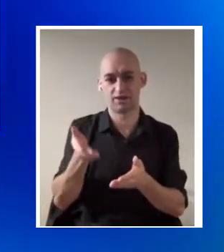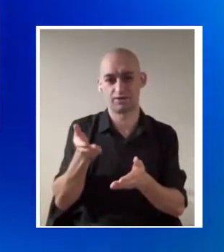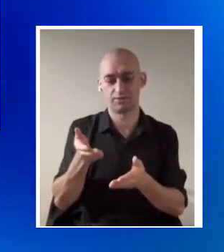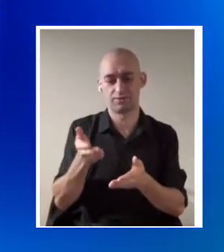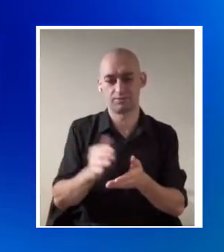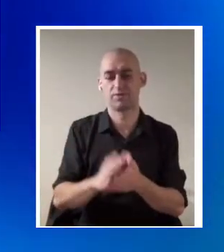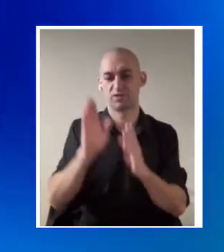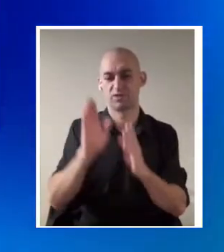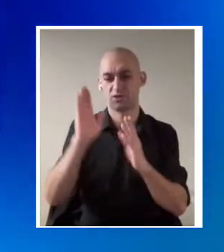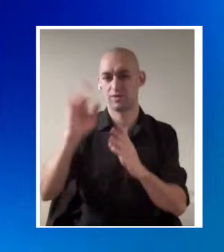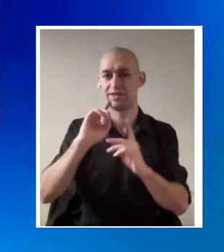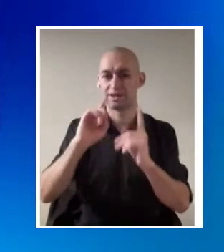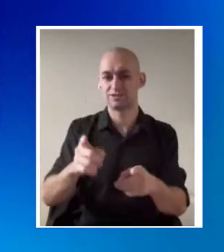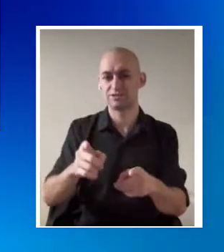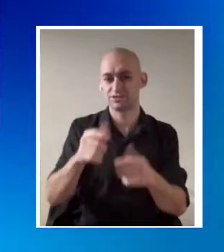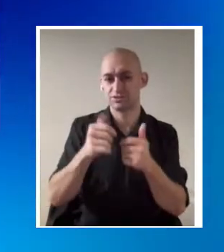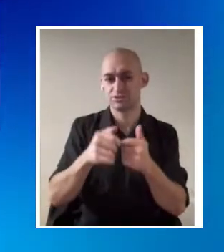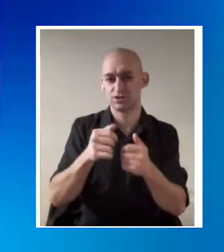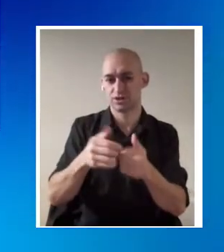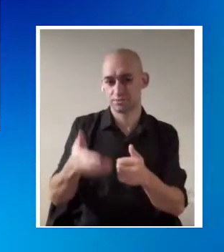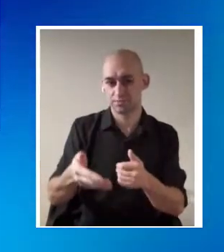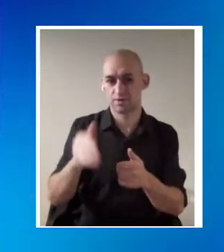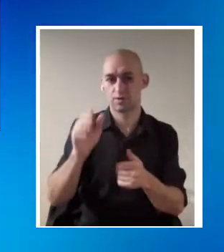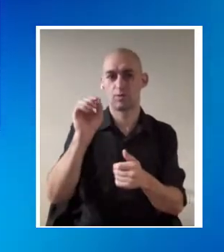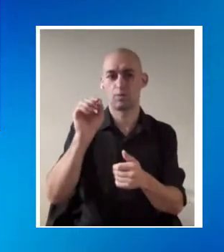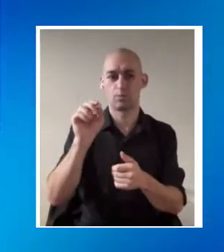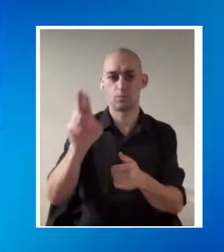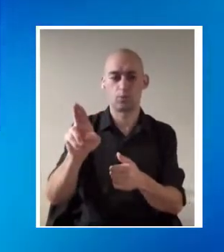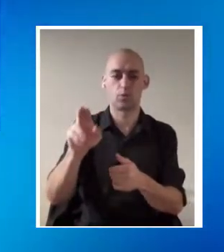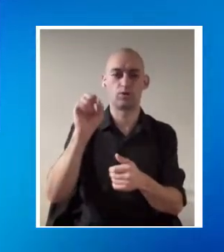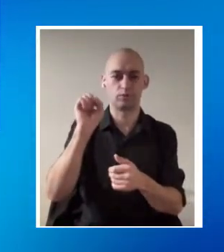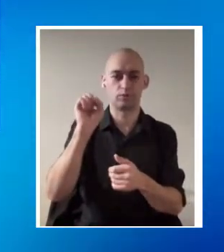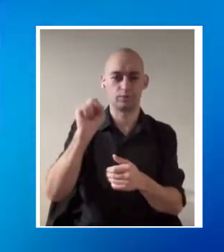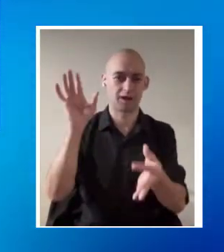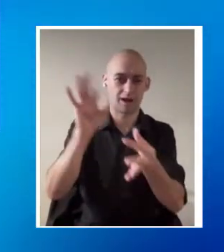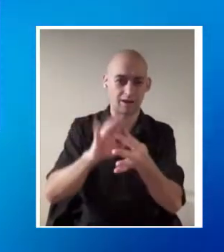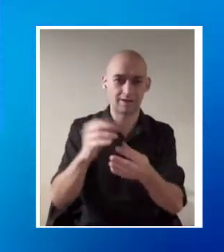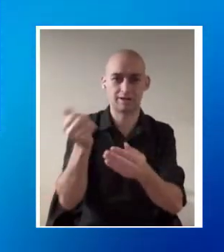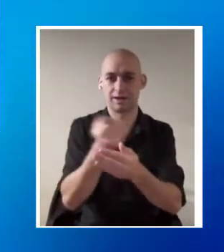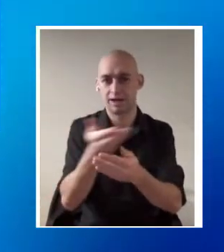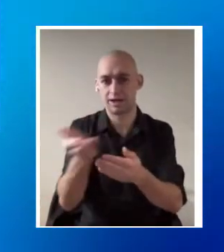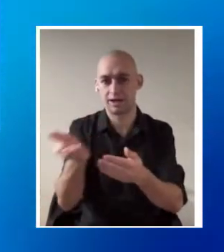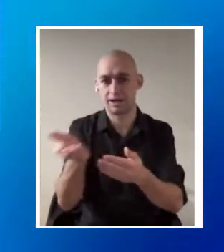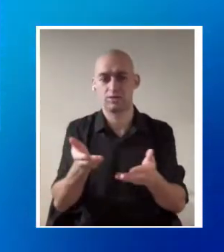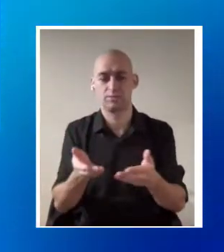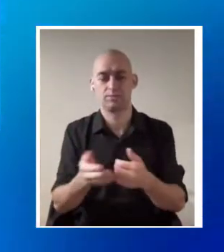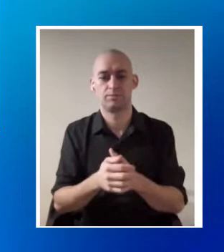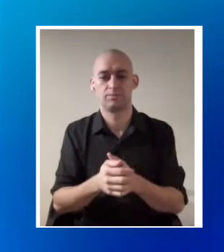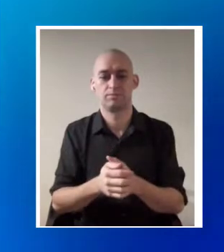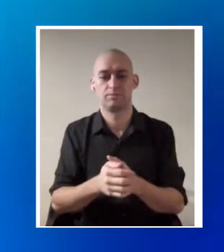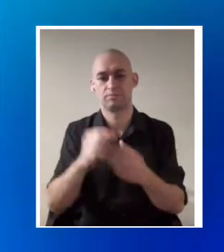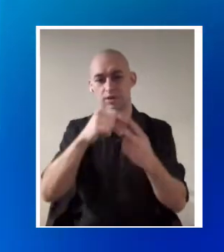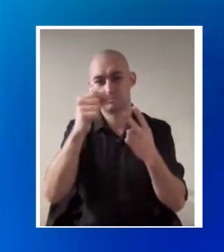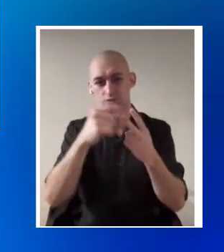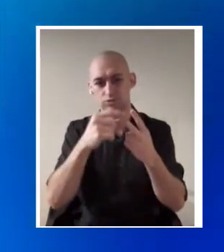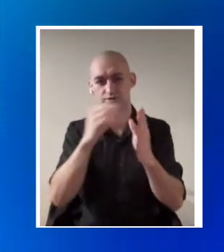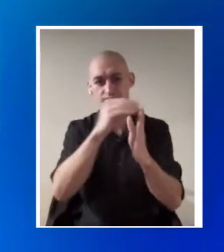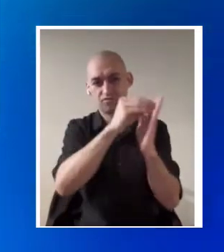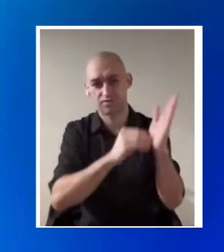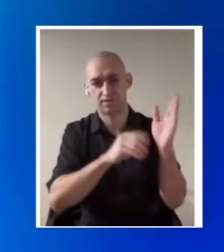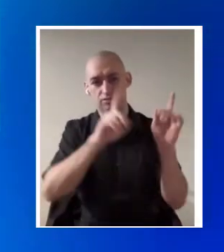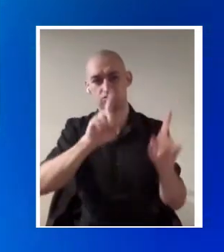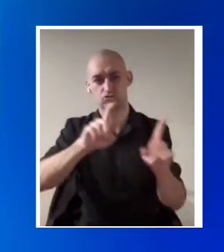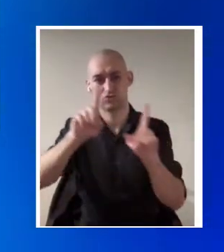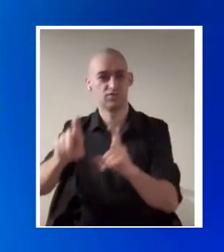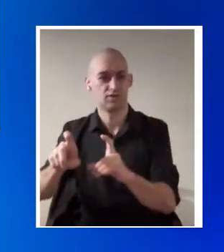await your questions, we encourage you to take the community survey. You have the option to fill out the survey using your